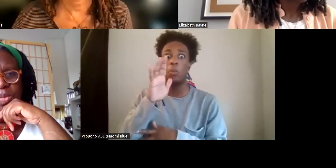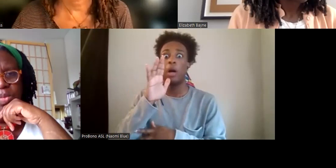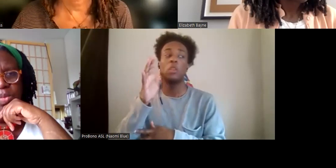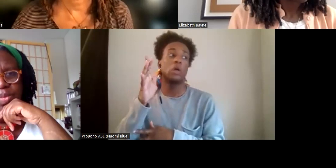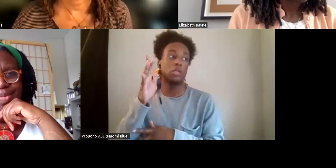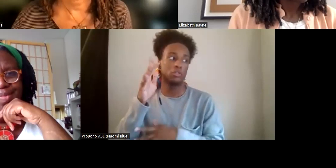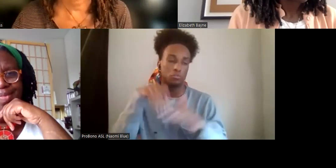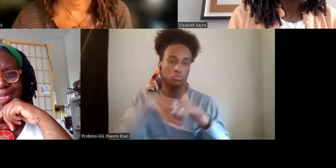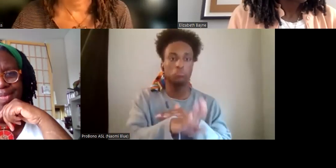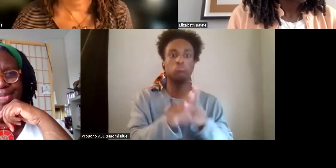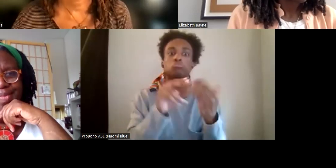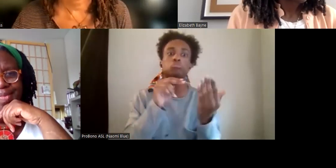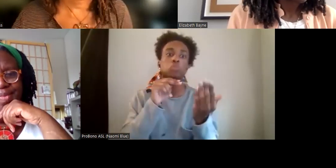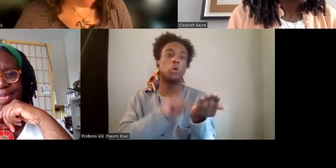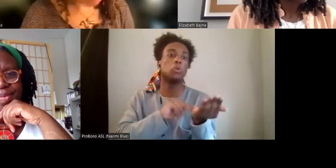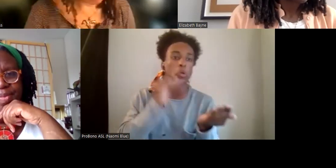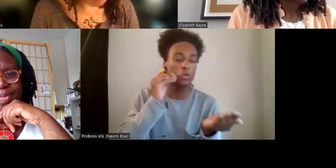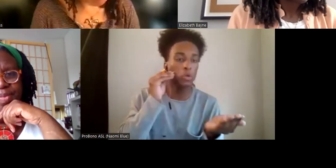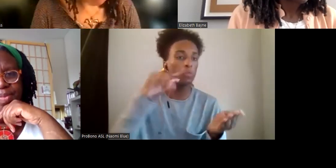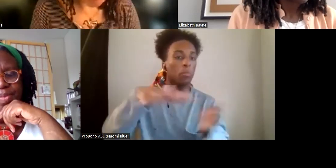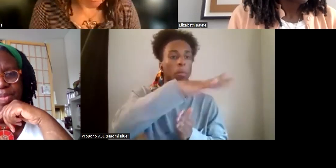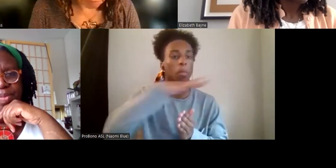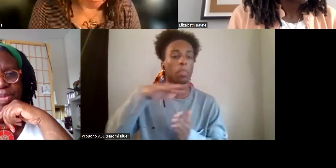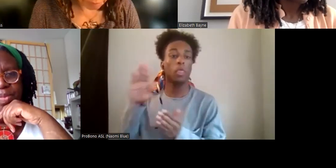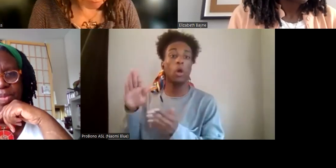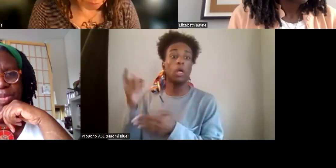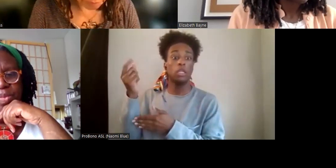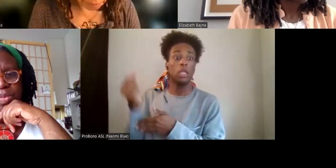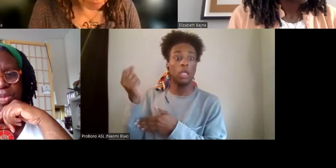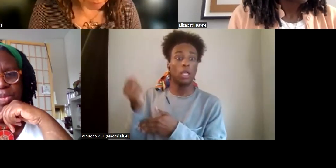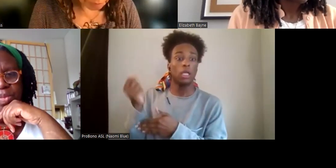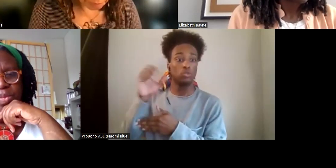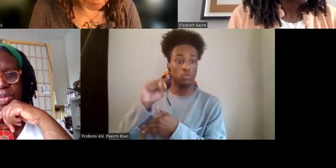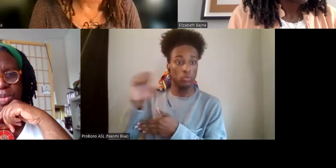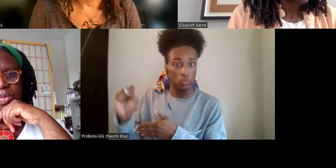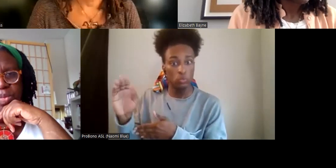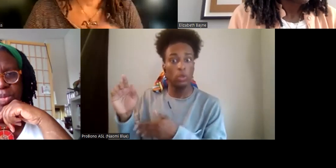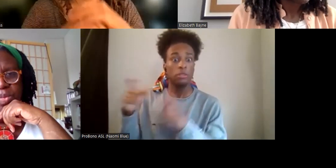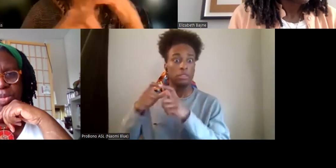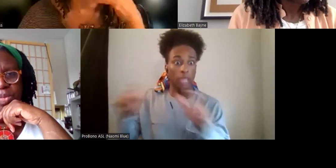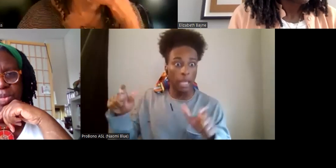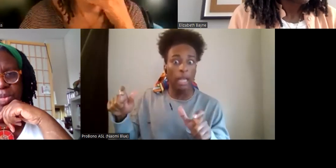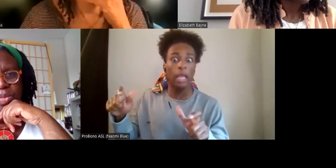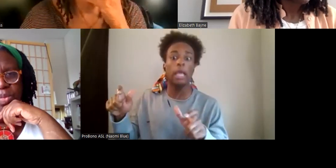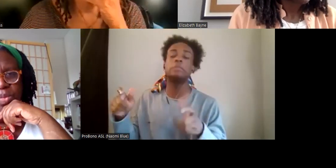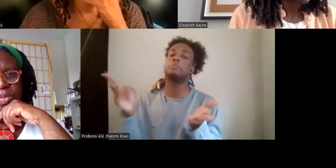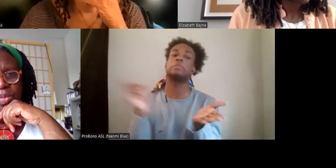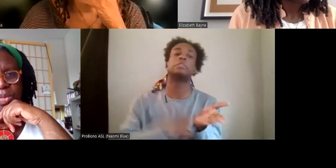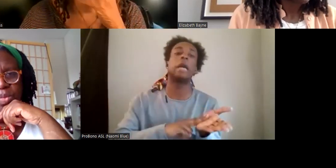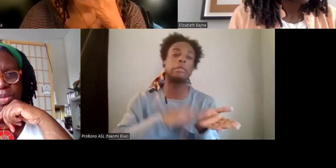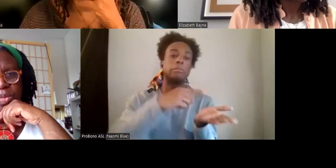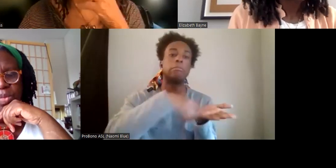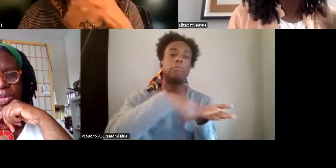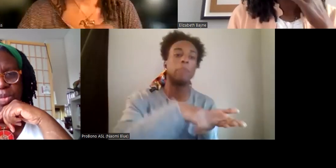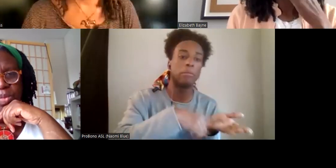checks, her Social Security or her checks. And these people like didn't think that she had any family, so they totally